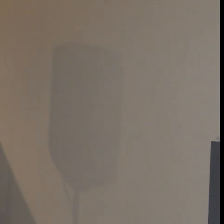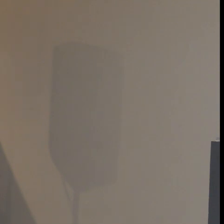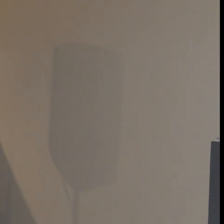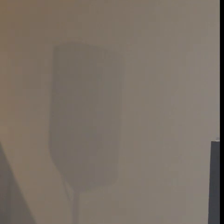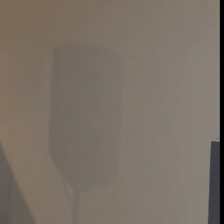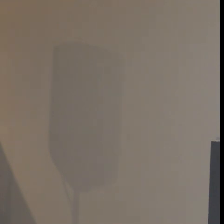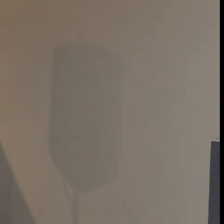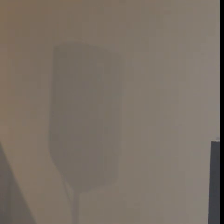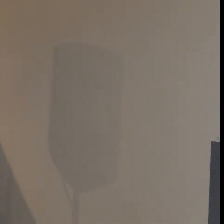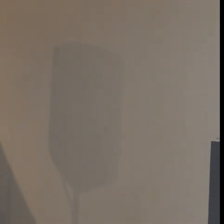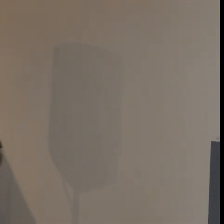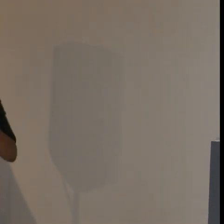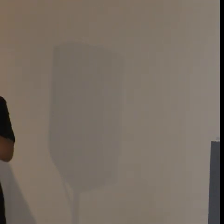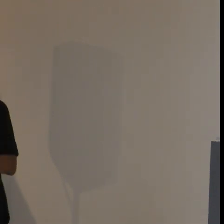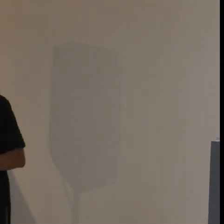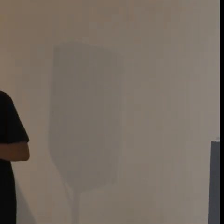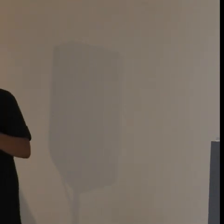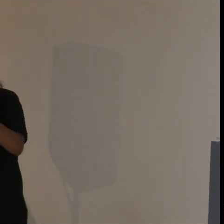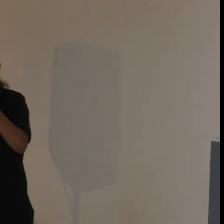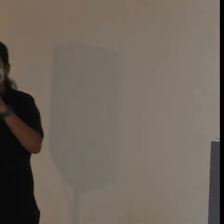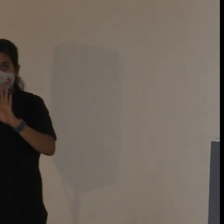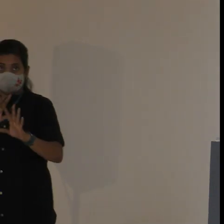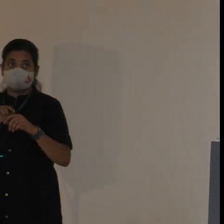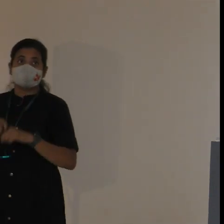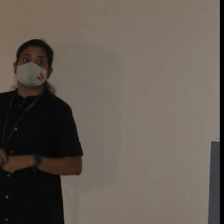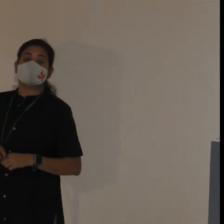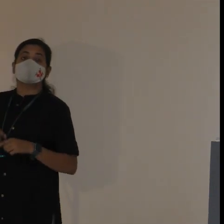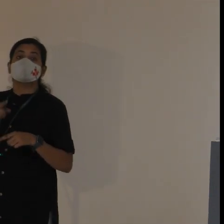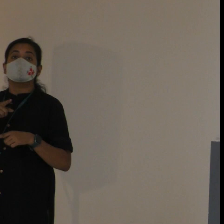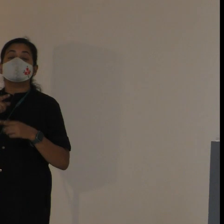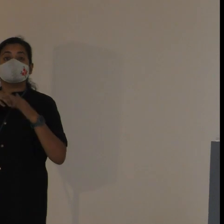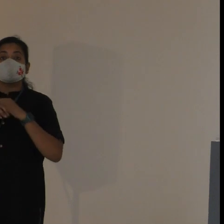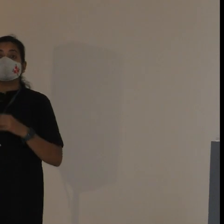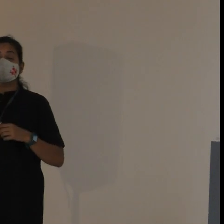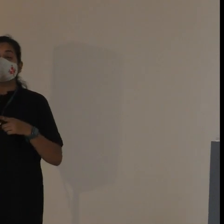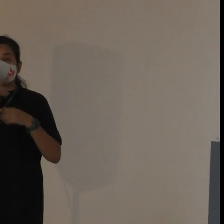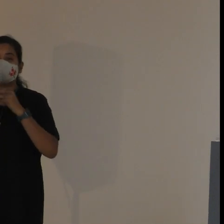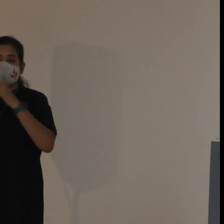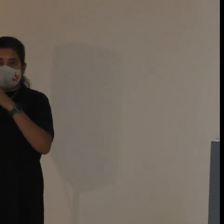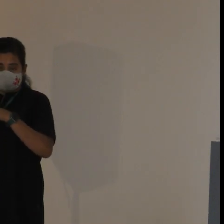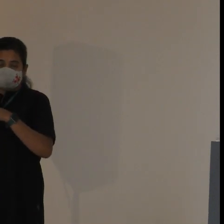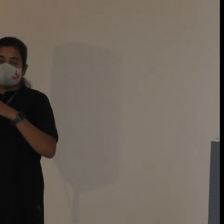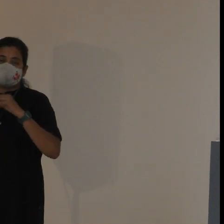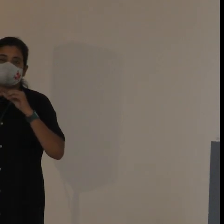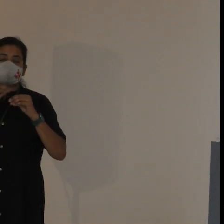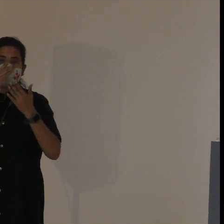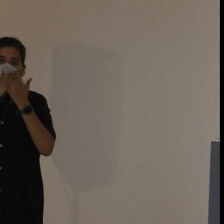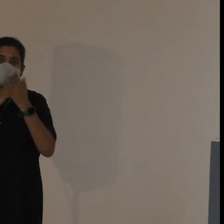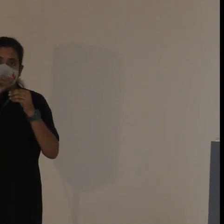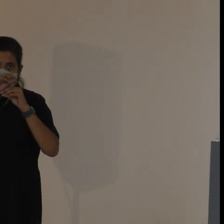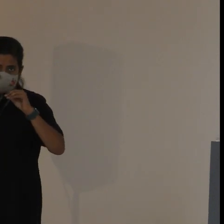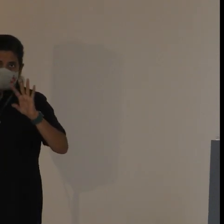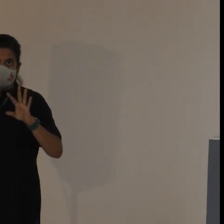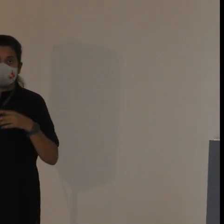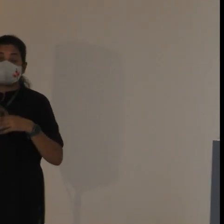12 episodes of about 20 minutes each, and as Kevin said, we in Bangalore try to one-up each other. So instead of just